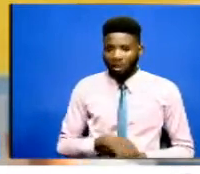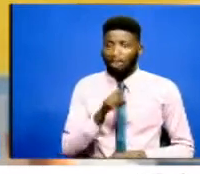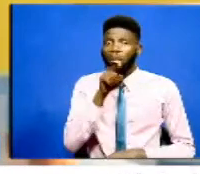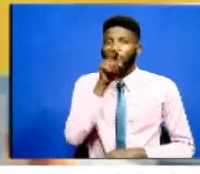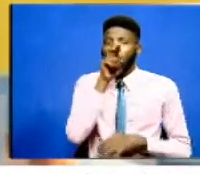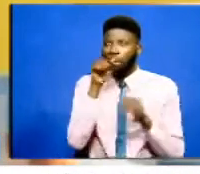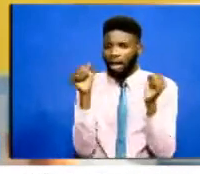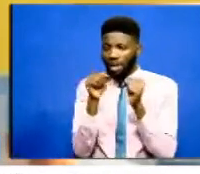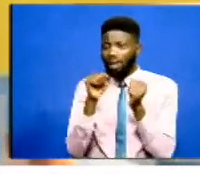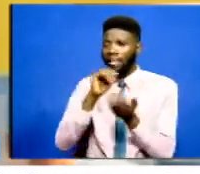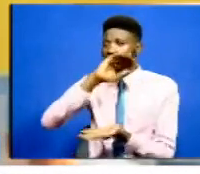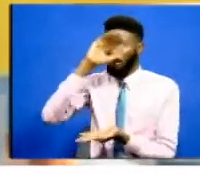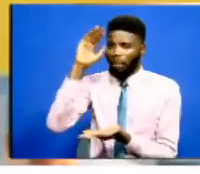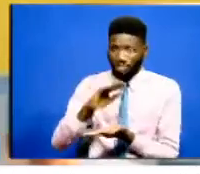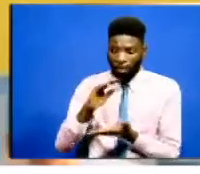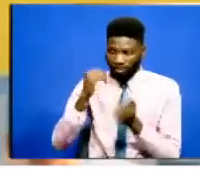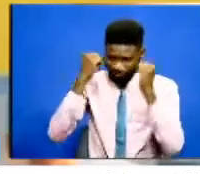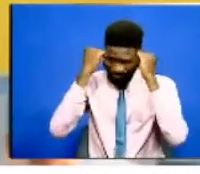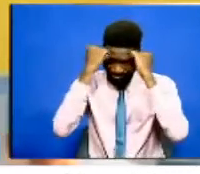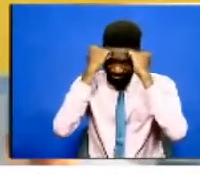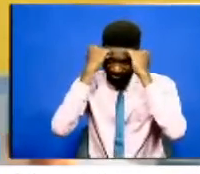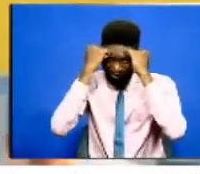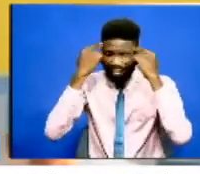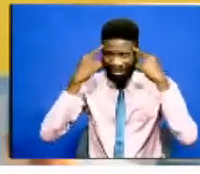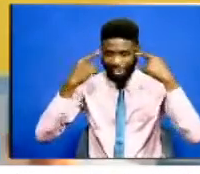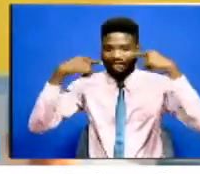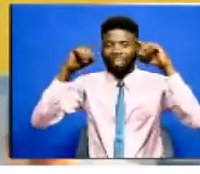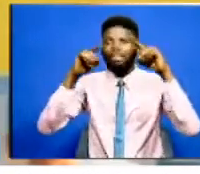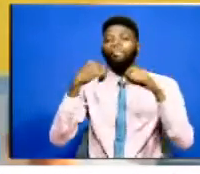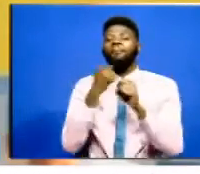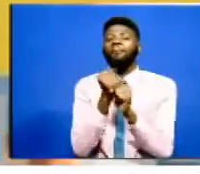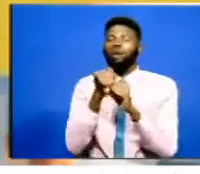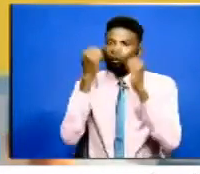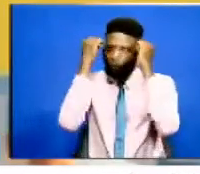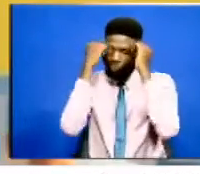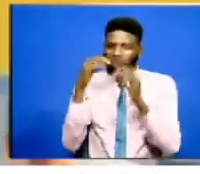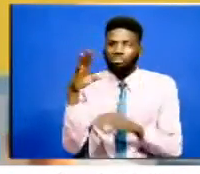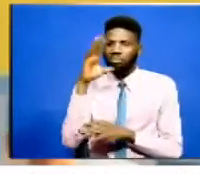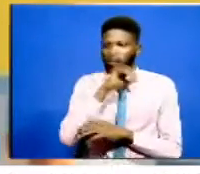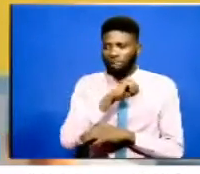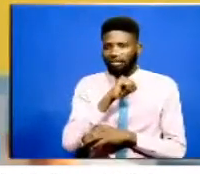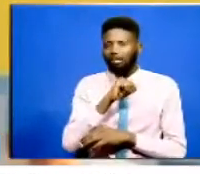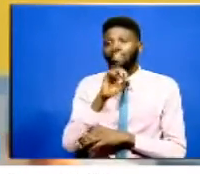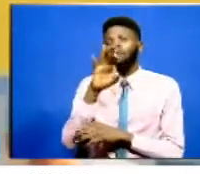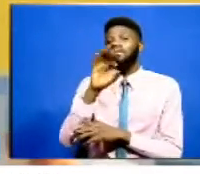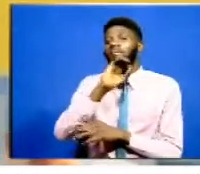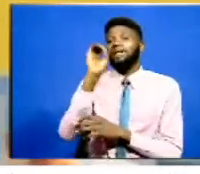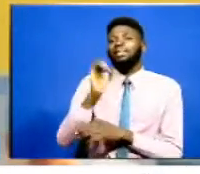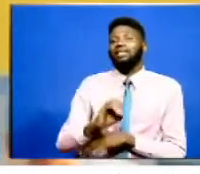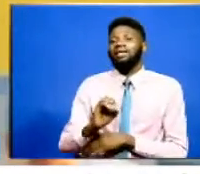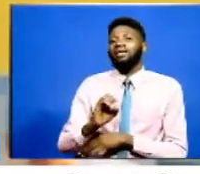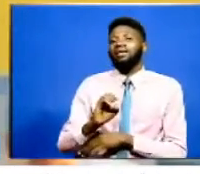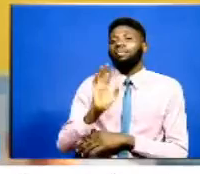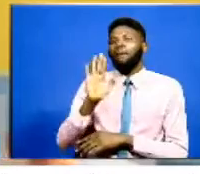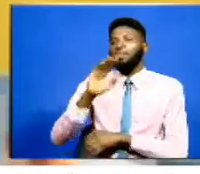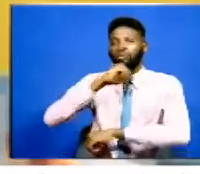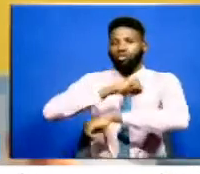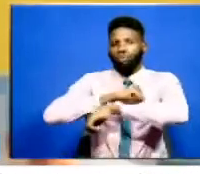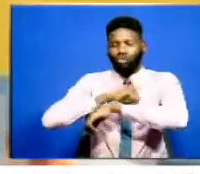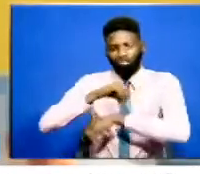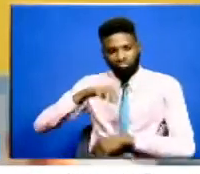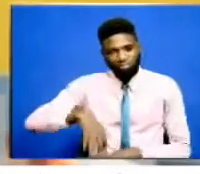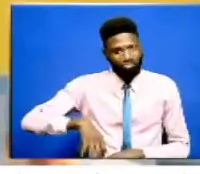achievement and causes children to miss upwards of 3% of their schooling. A healthy